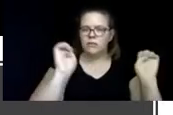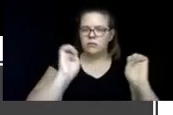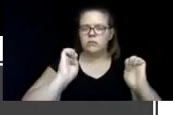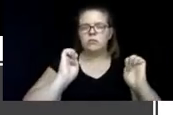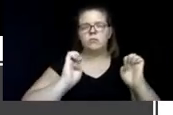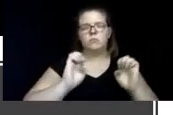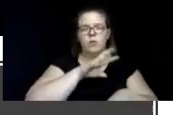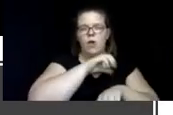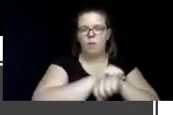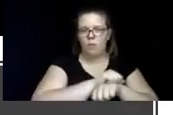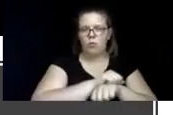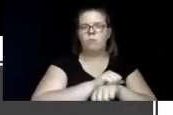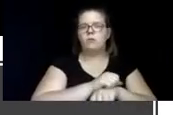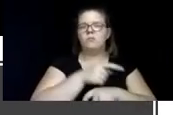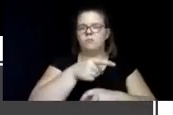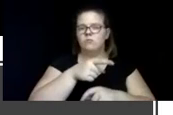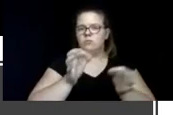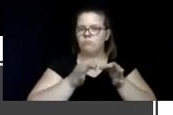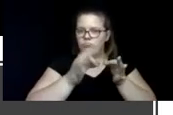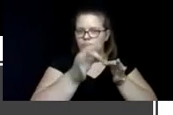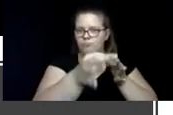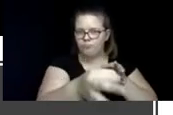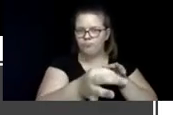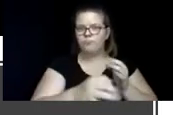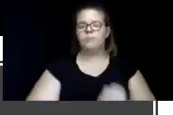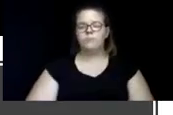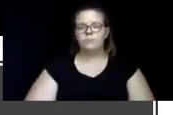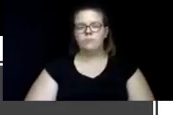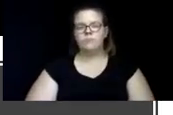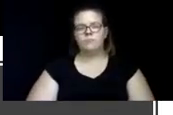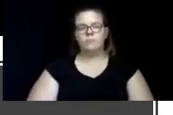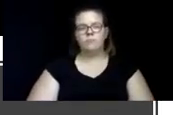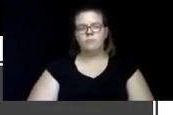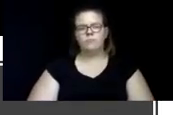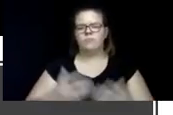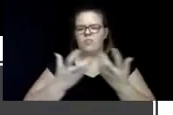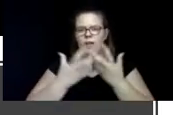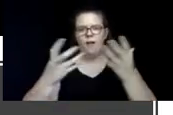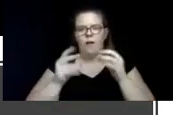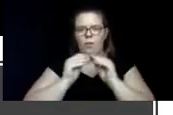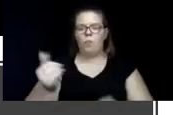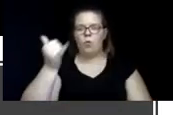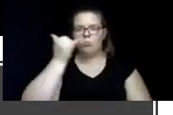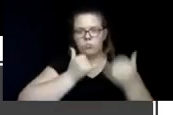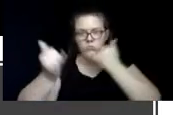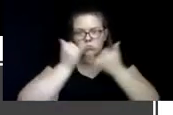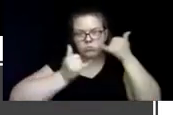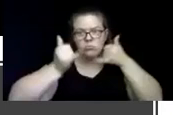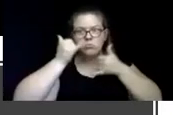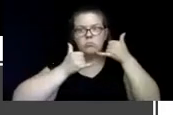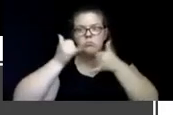earlier, as those are being rescheduled, there was a lot more phone calls happening. The